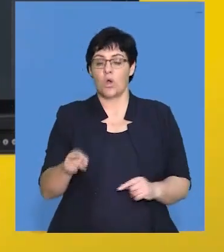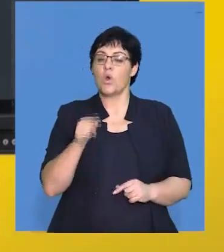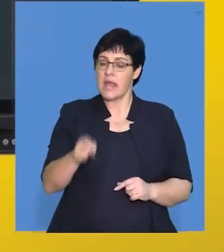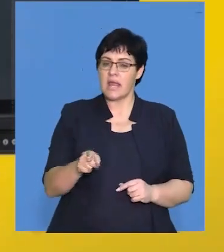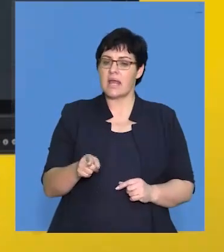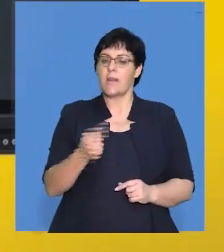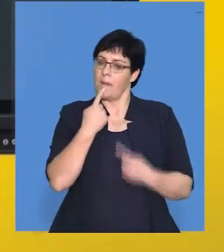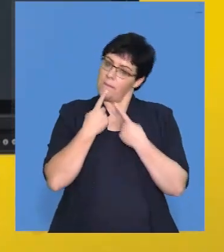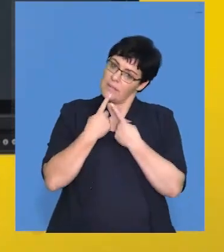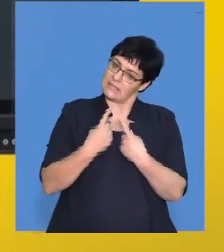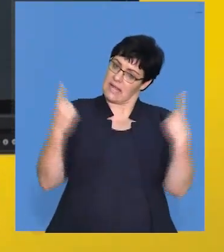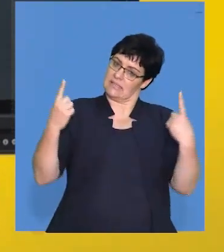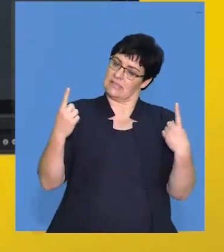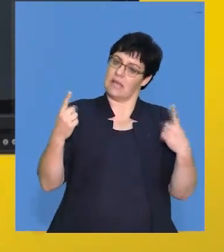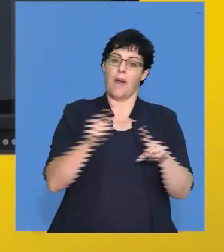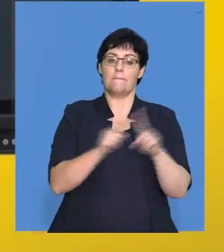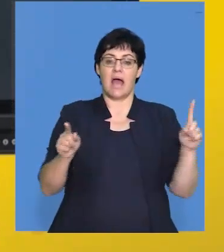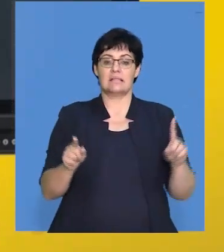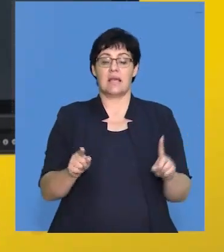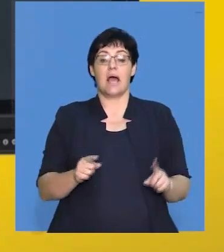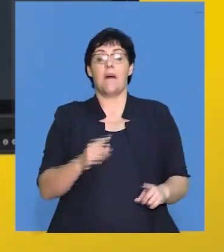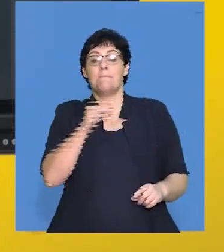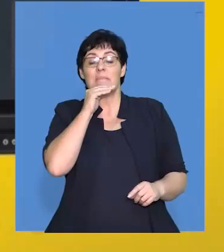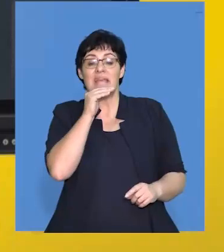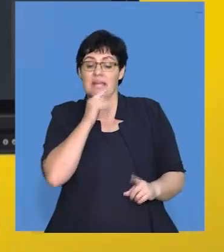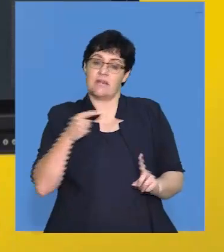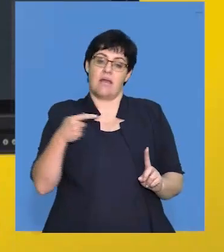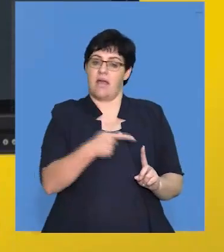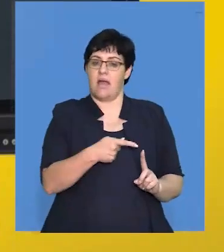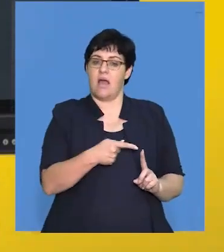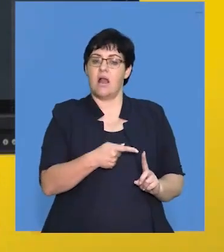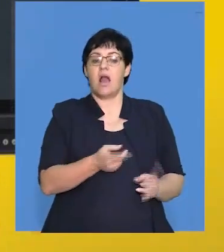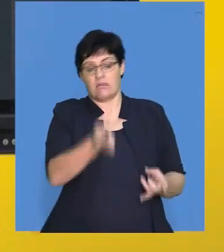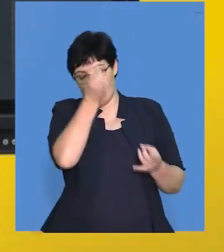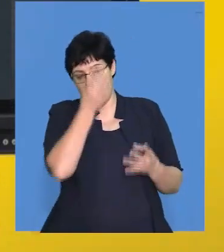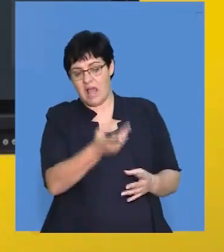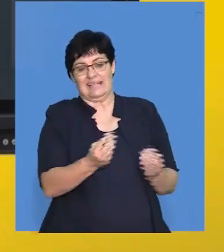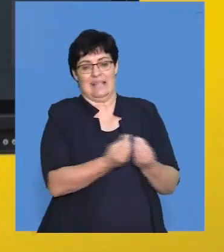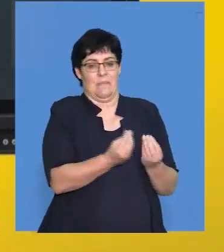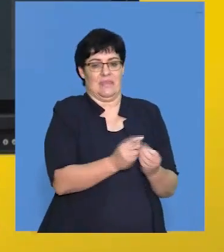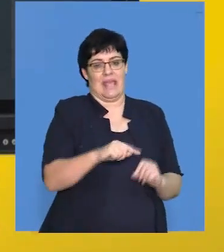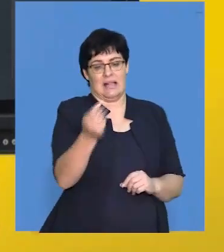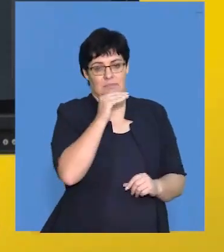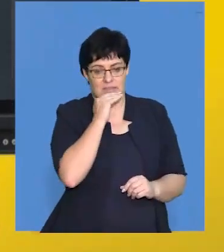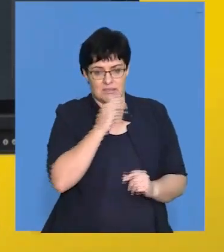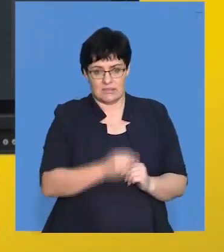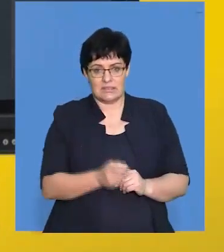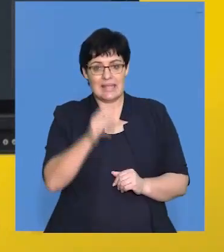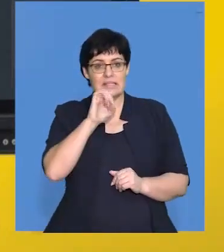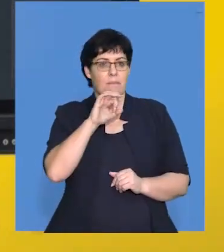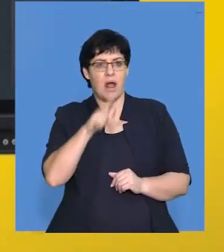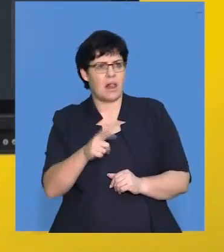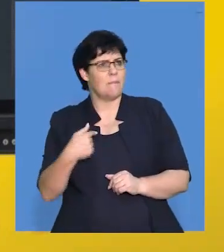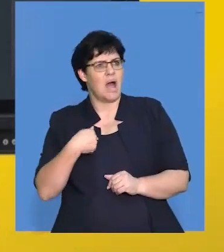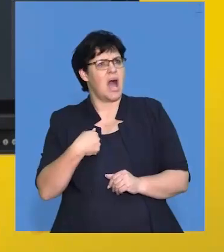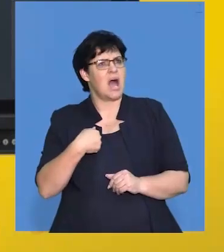he is making a statement, but implying, as in inferring something. So Isabel has